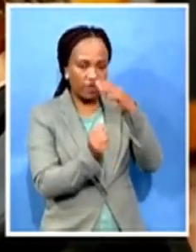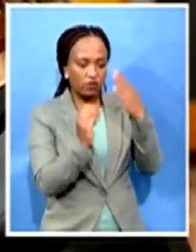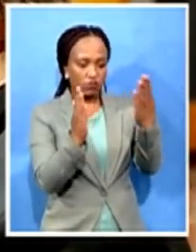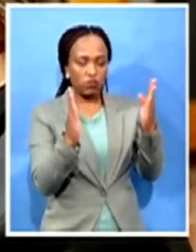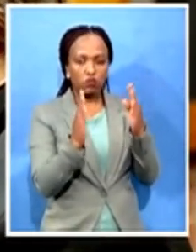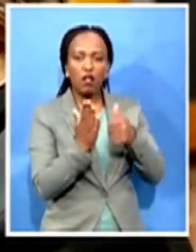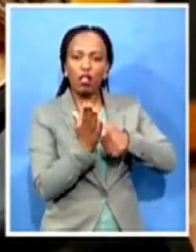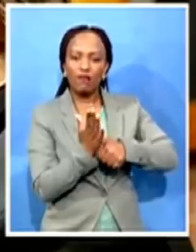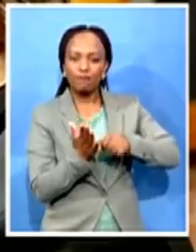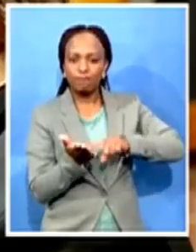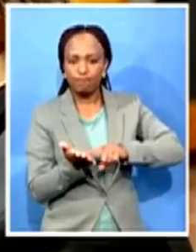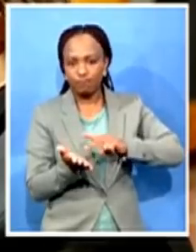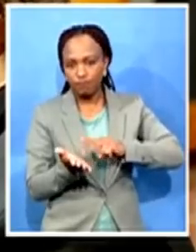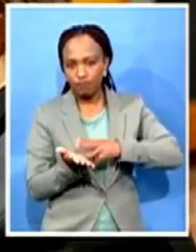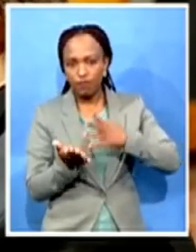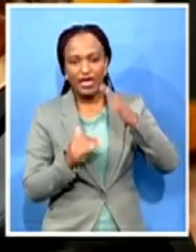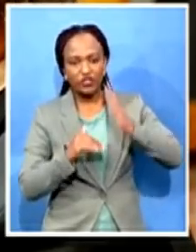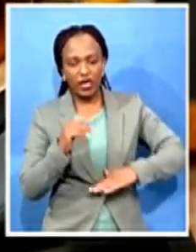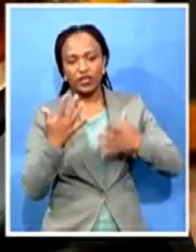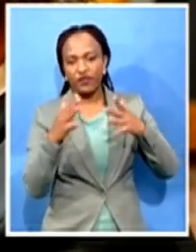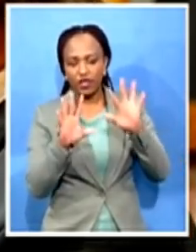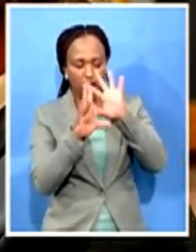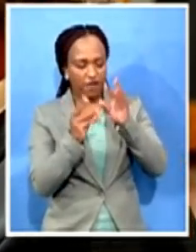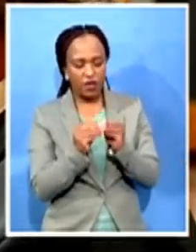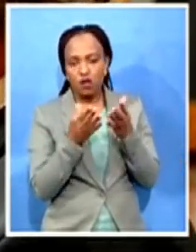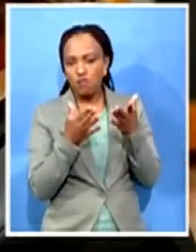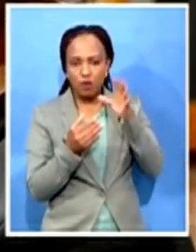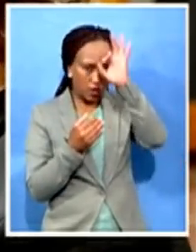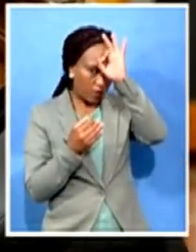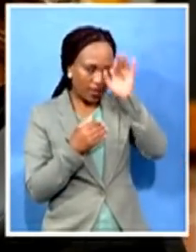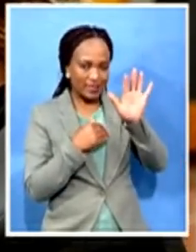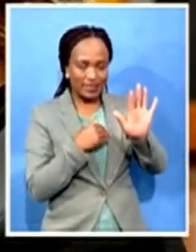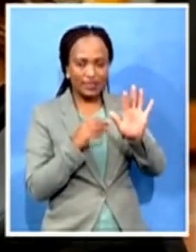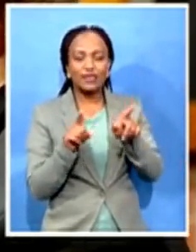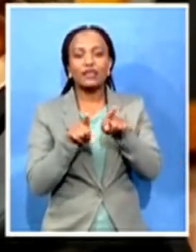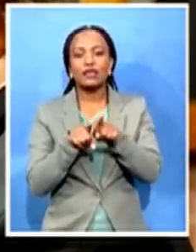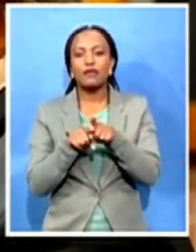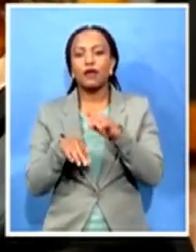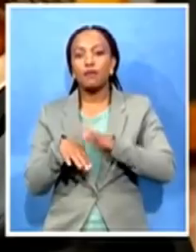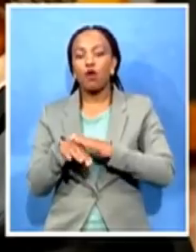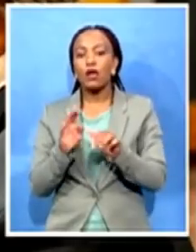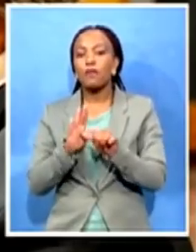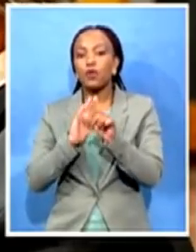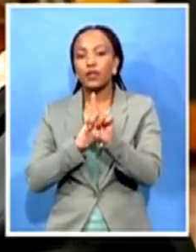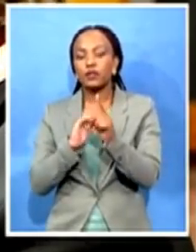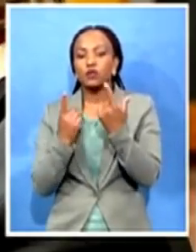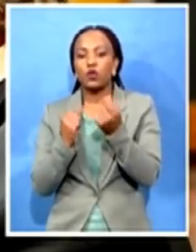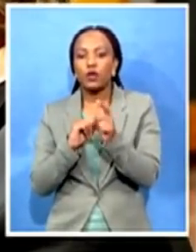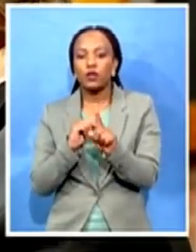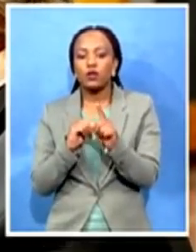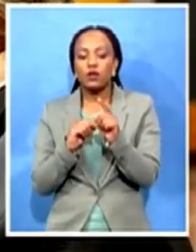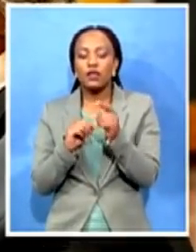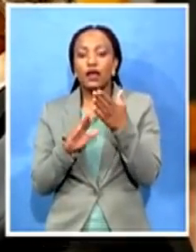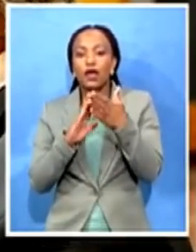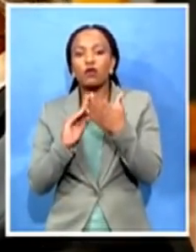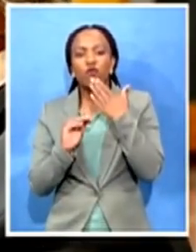done according to that. And also, more importantly, I think it was towards the end of last year, Captain Nevin